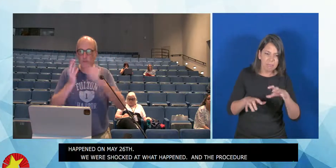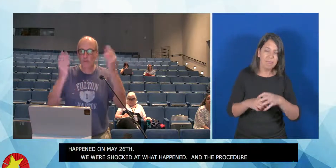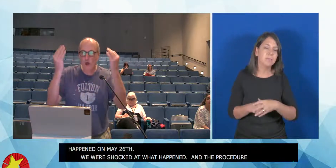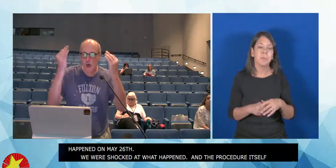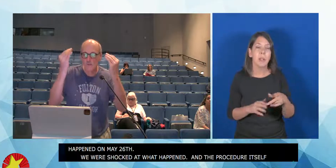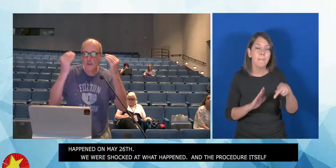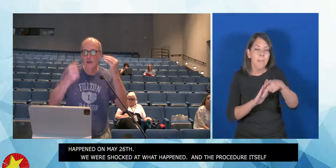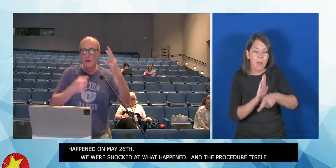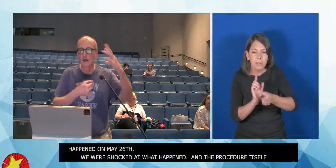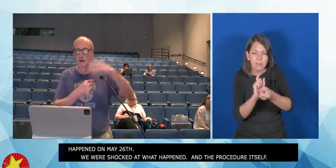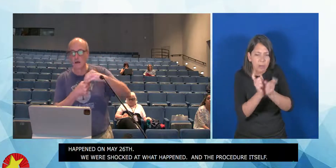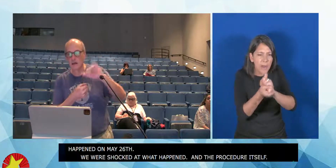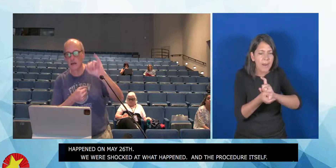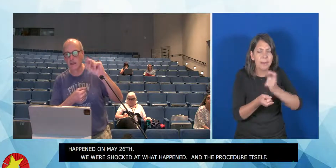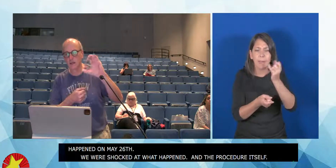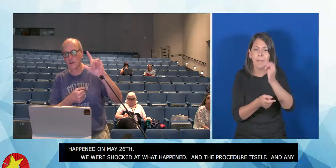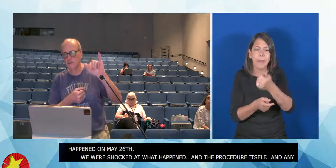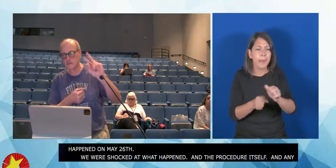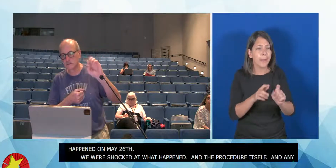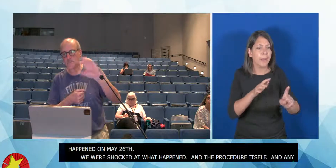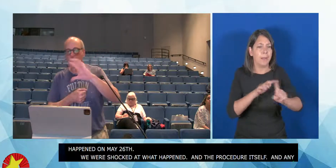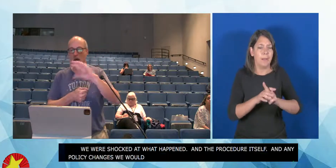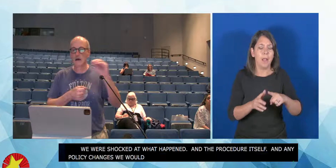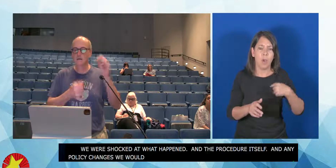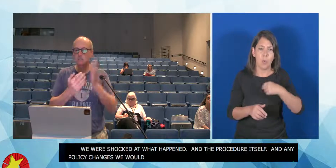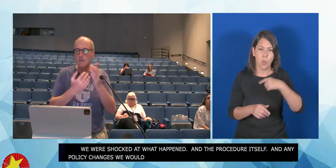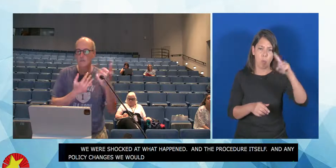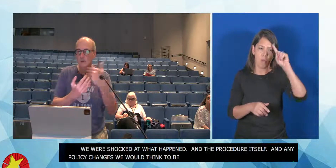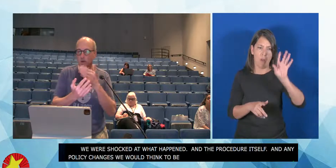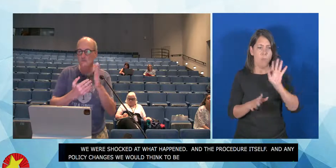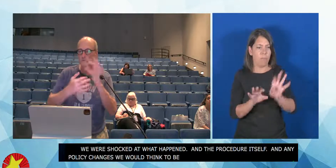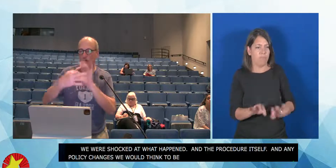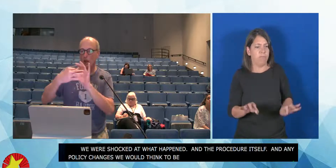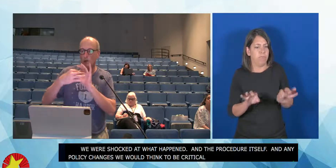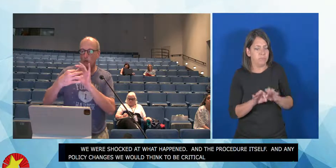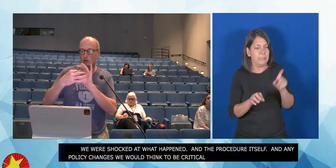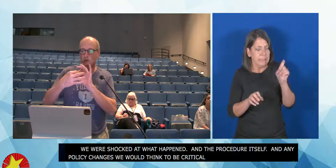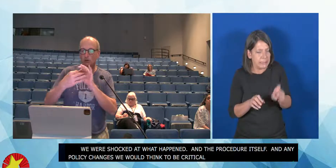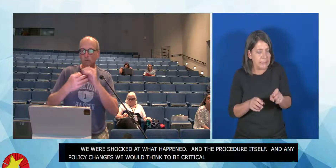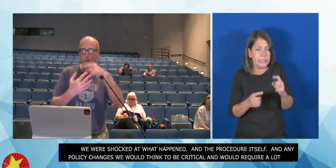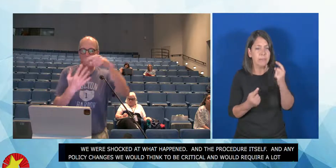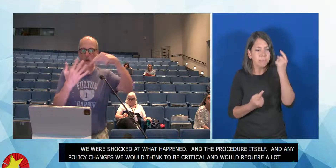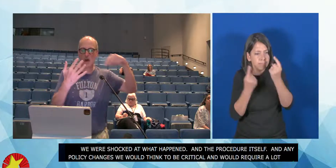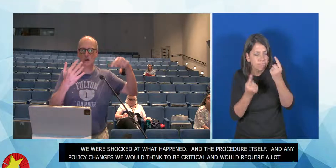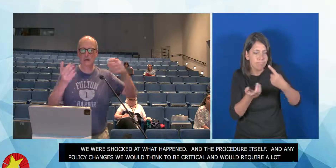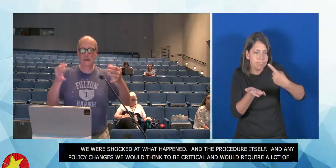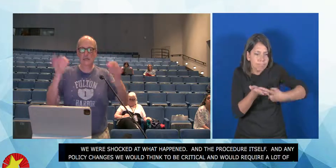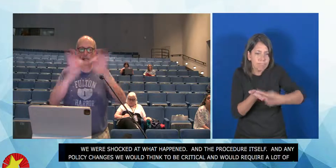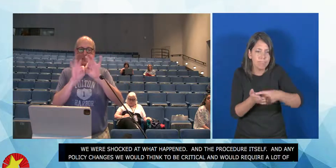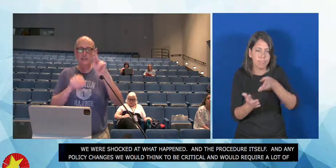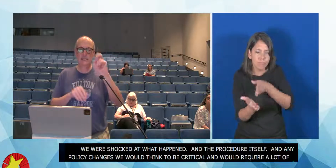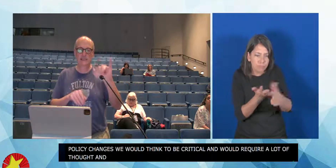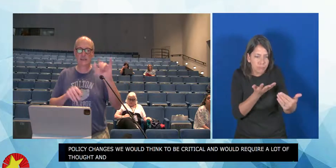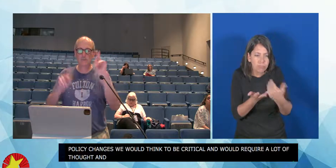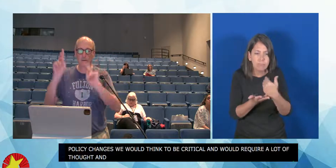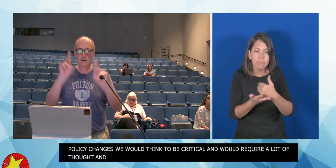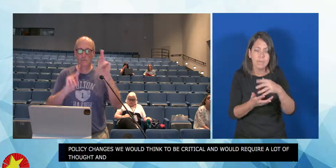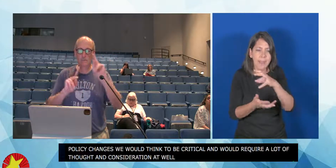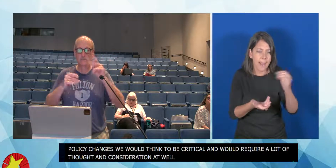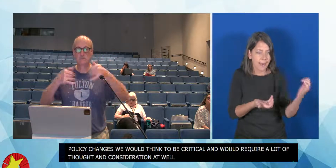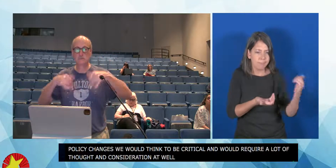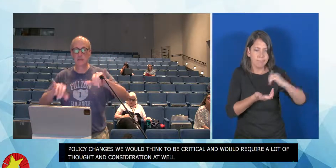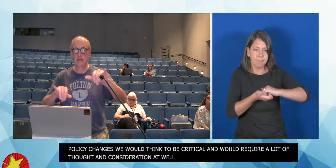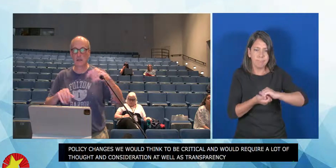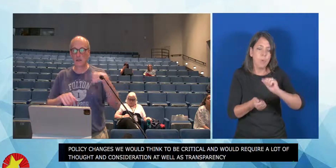would think it would be critical and would require a lot of thought and consideration, as well as transparency and collaboration